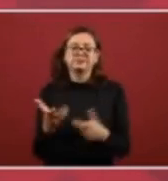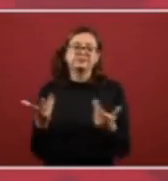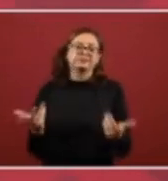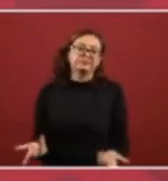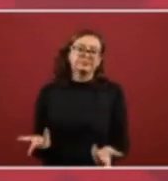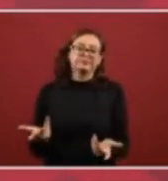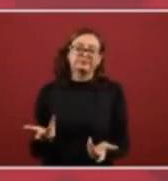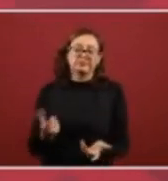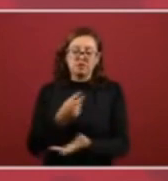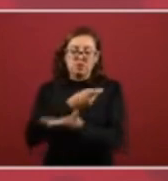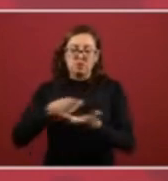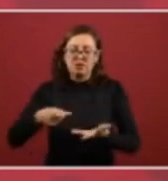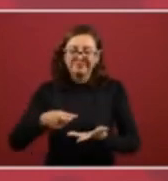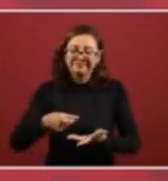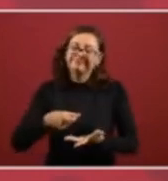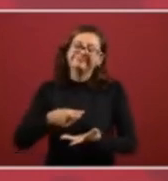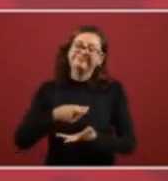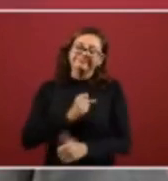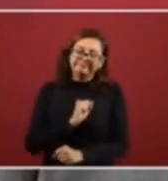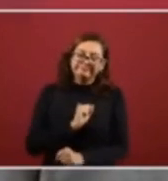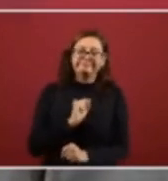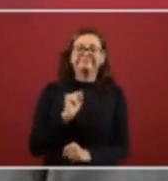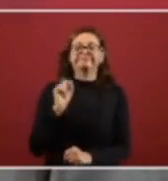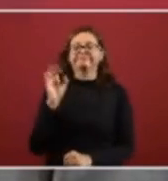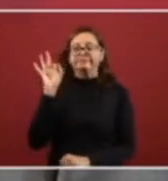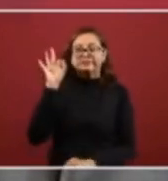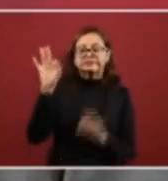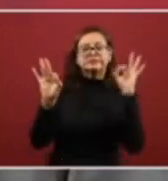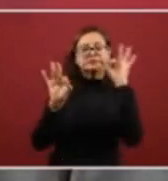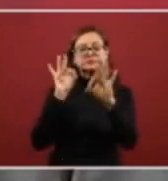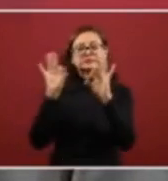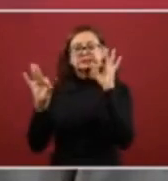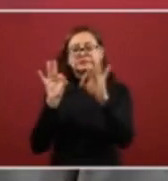or cooperating